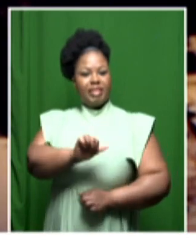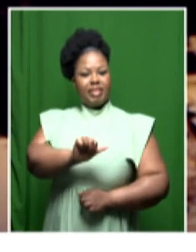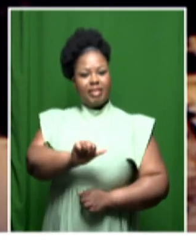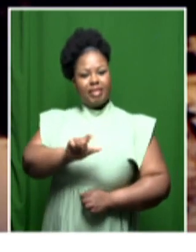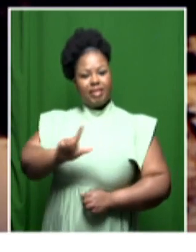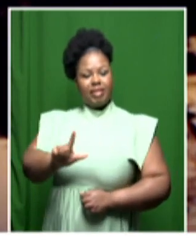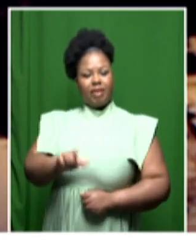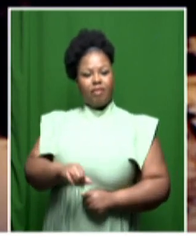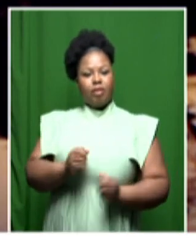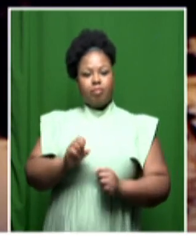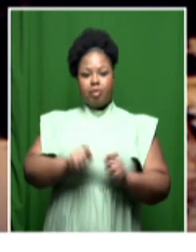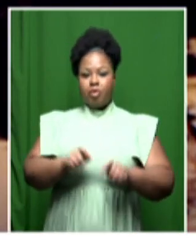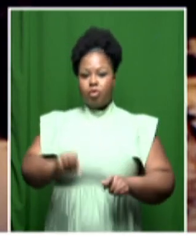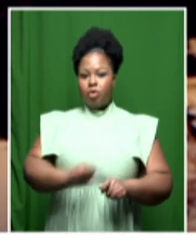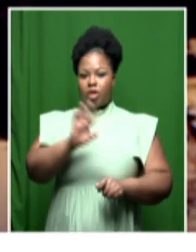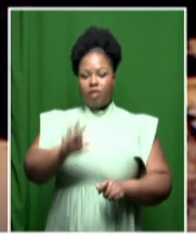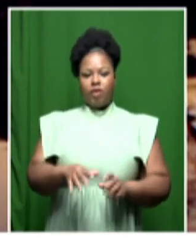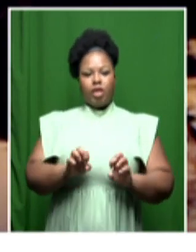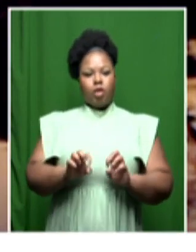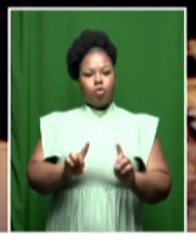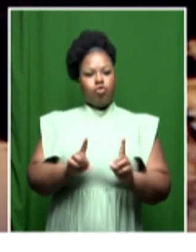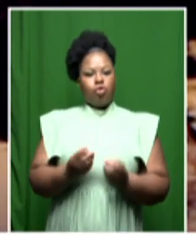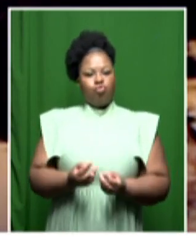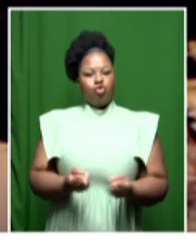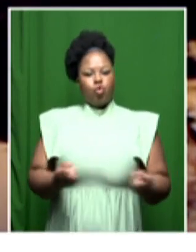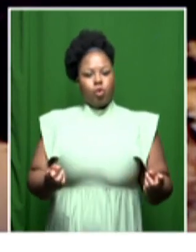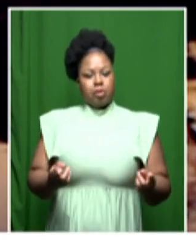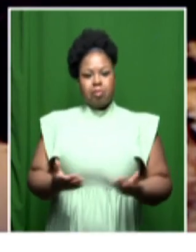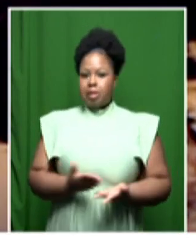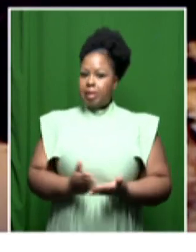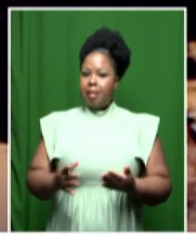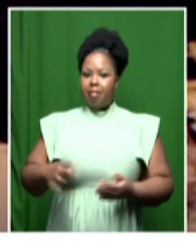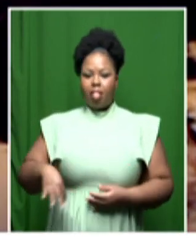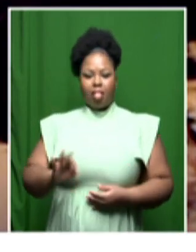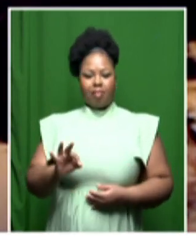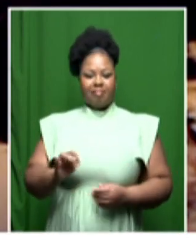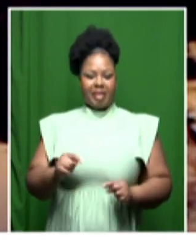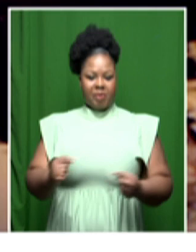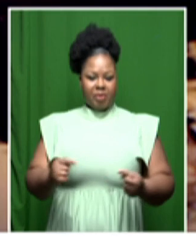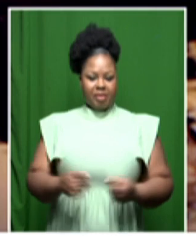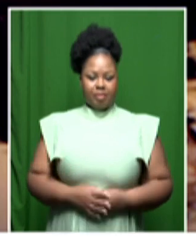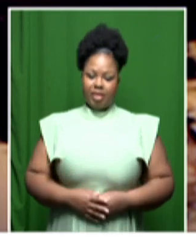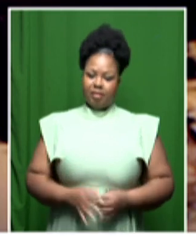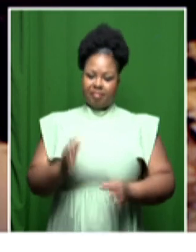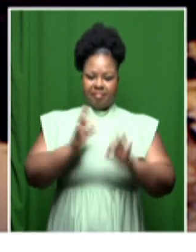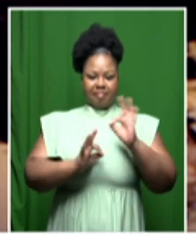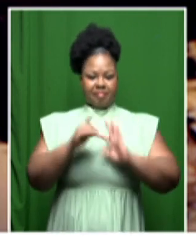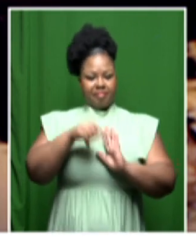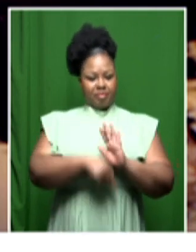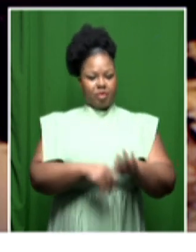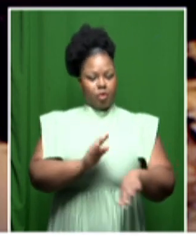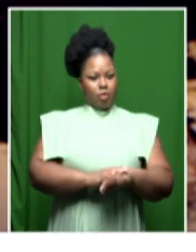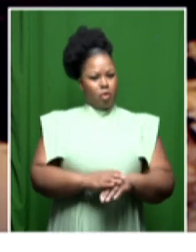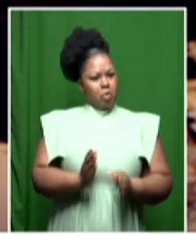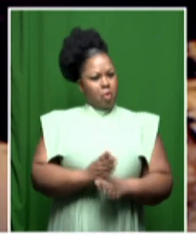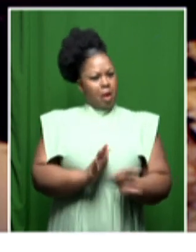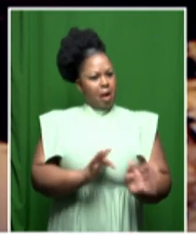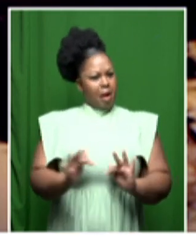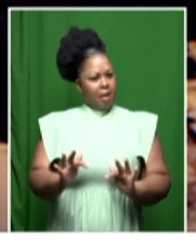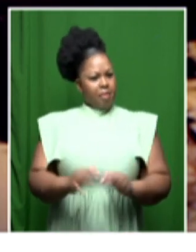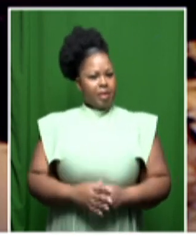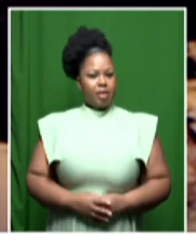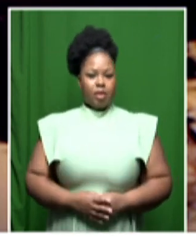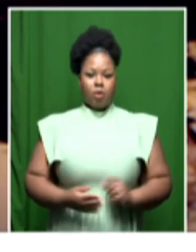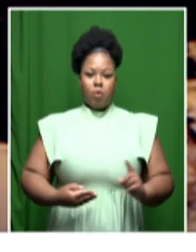with educational resources that they would otherwise not be able to afford. So to talk about this and how this is going to work,